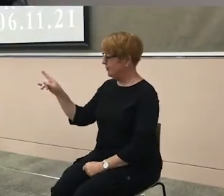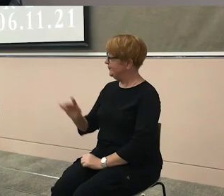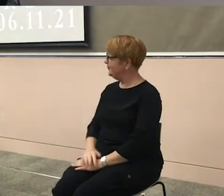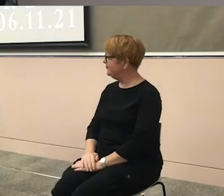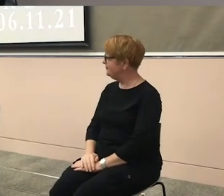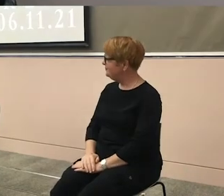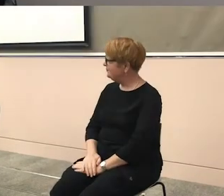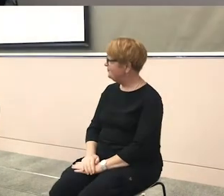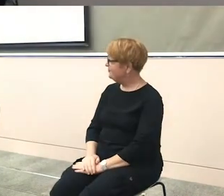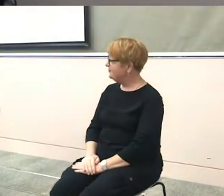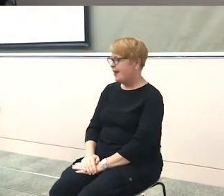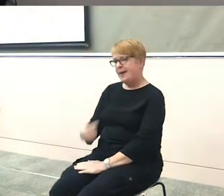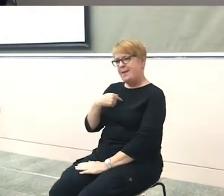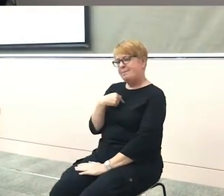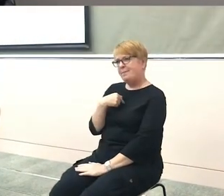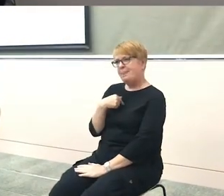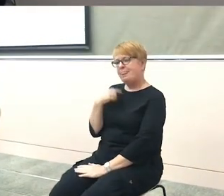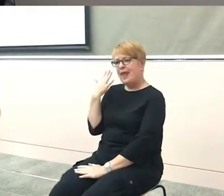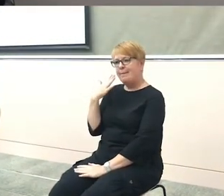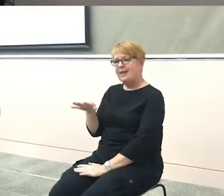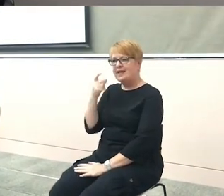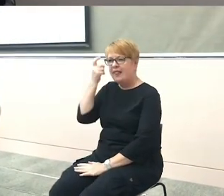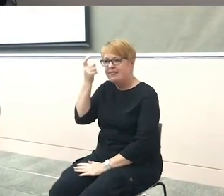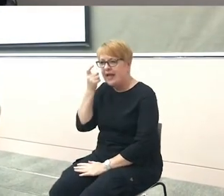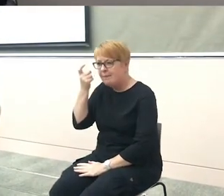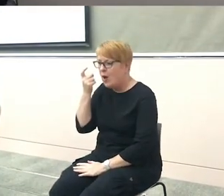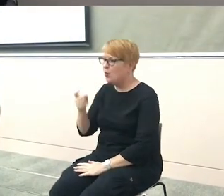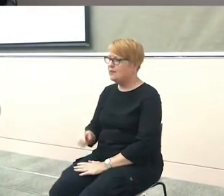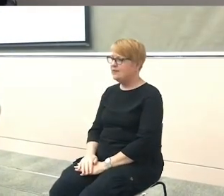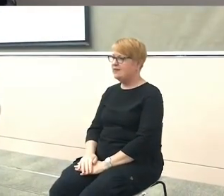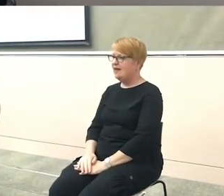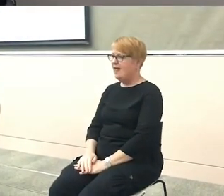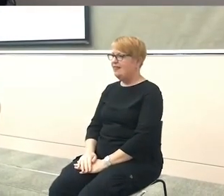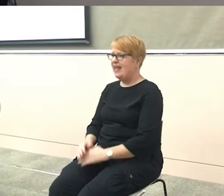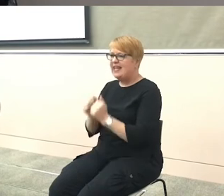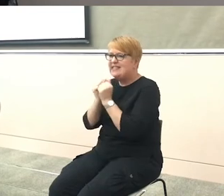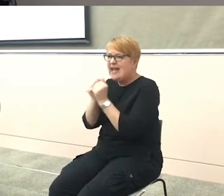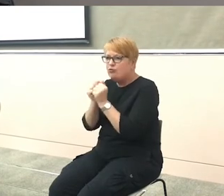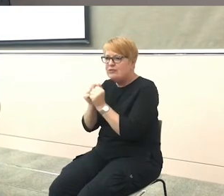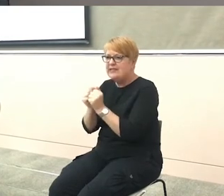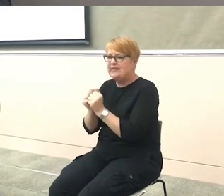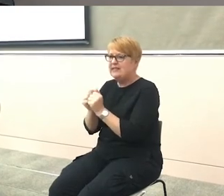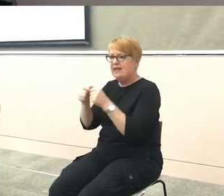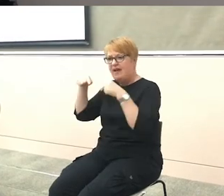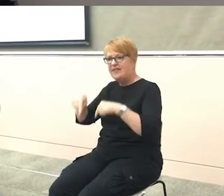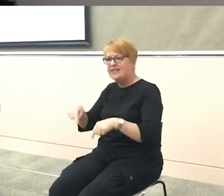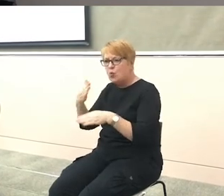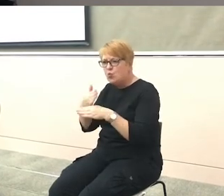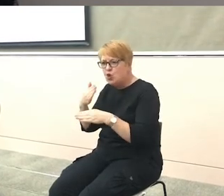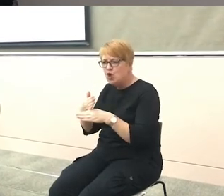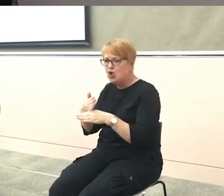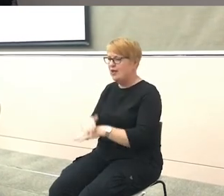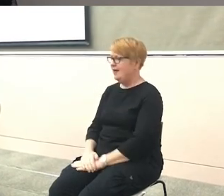my question is, I've been really thinking about sort of being, you know, the integrity of this working practice and how much time it takes,